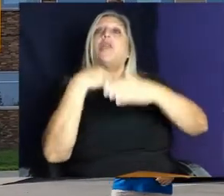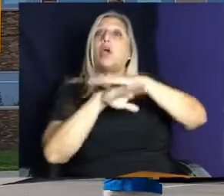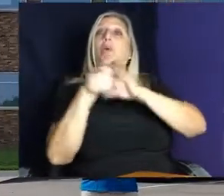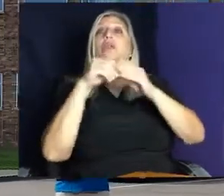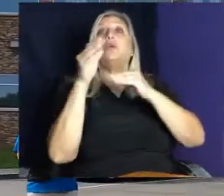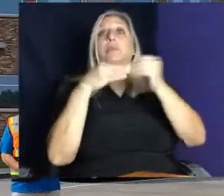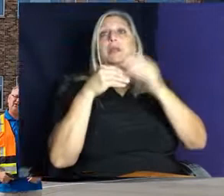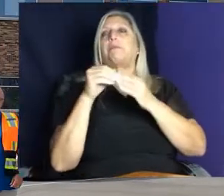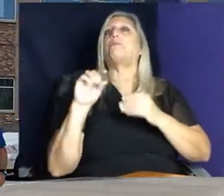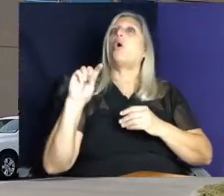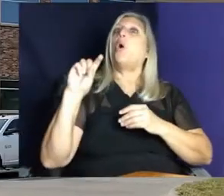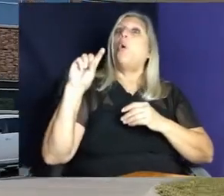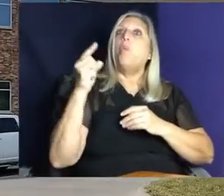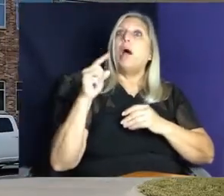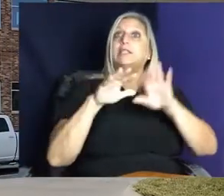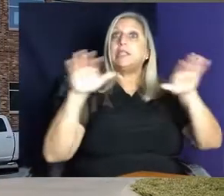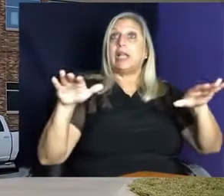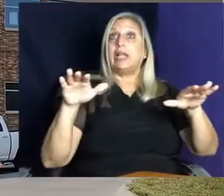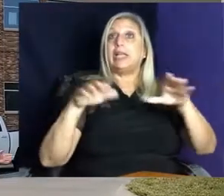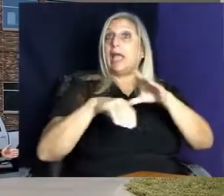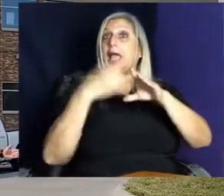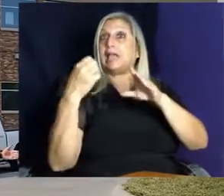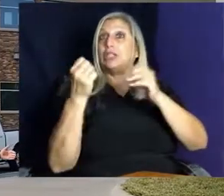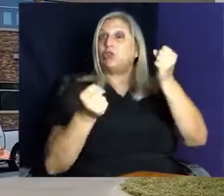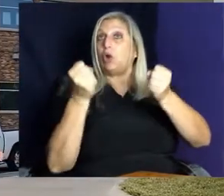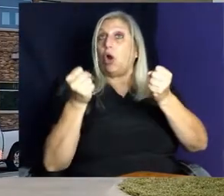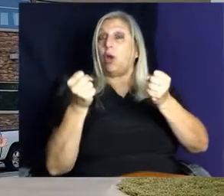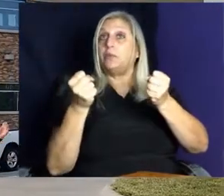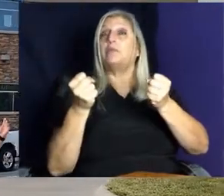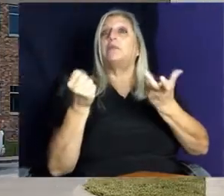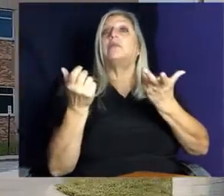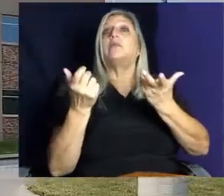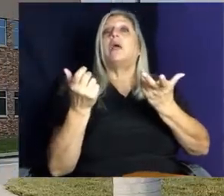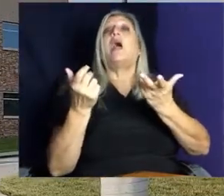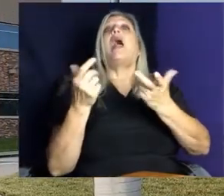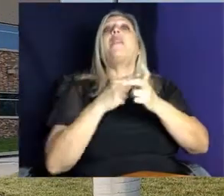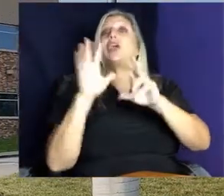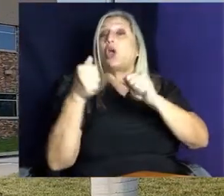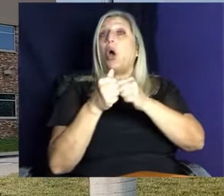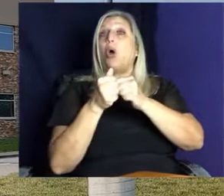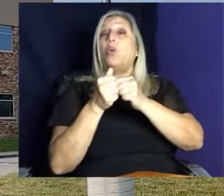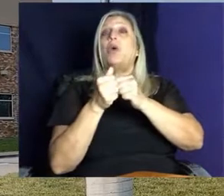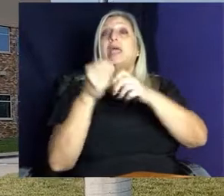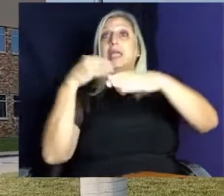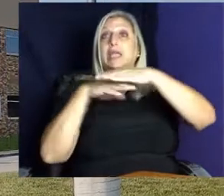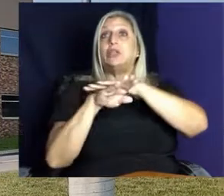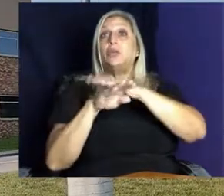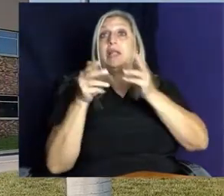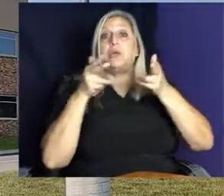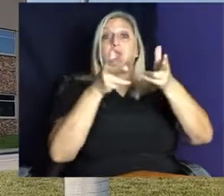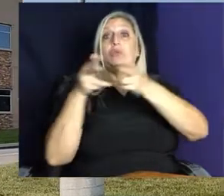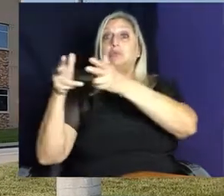child has exited the vehicle, you may then go into the left lane, and the quickest way out is to take straight